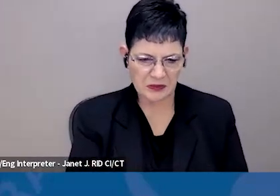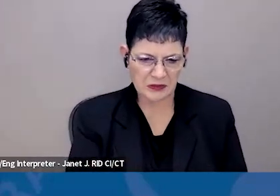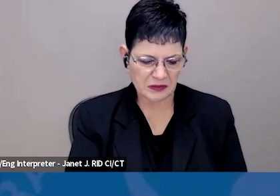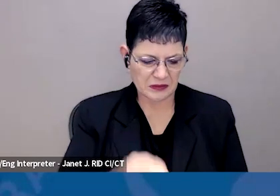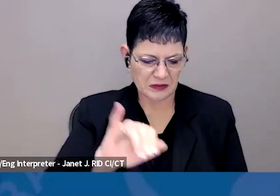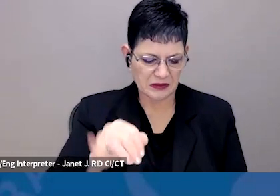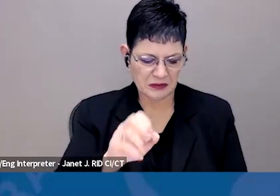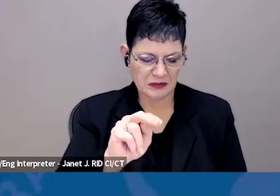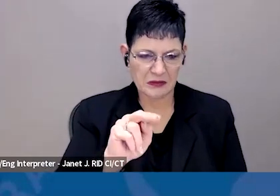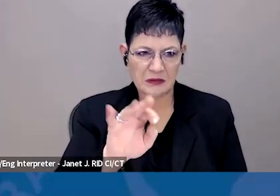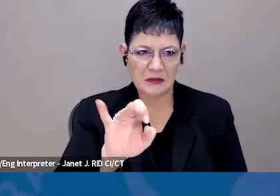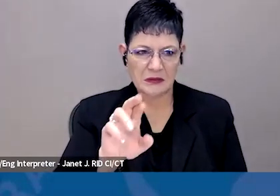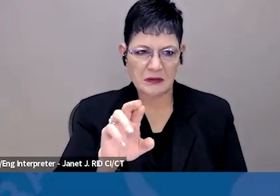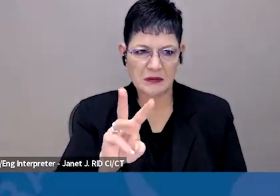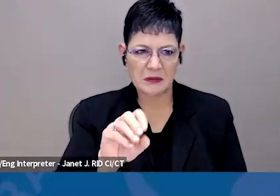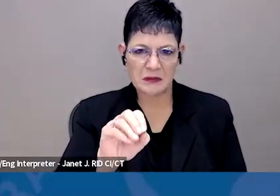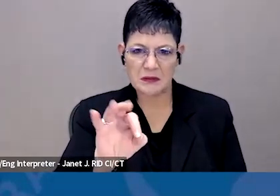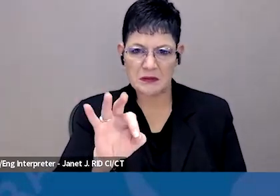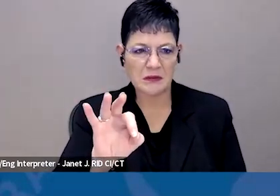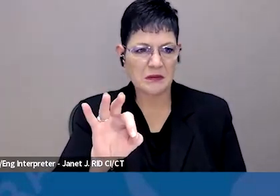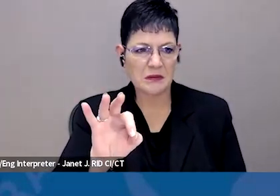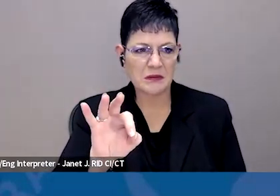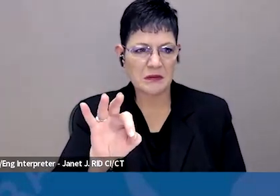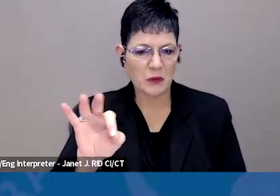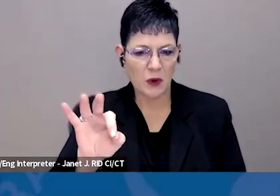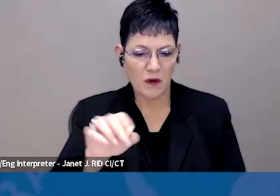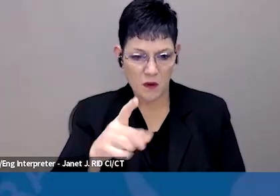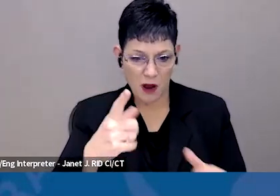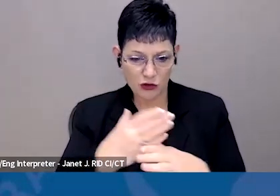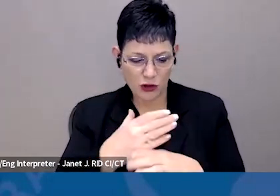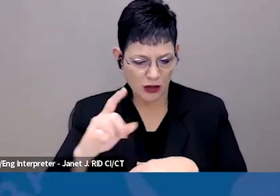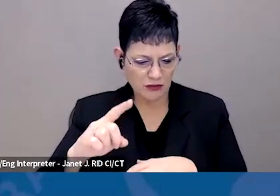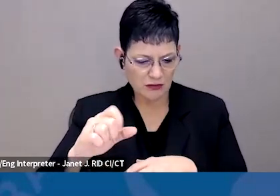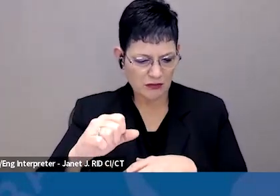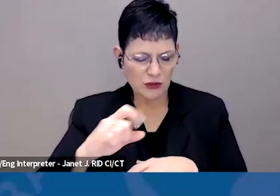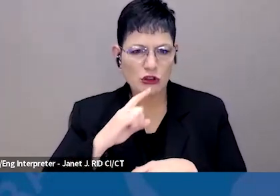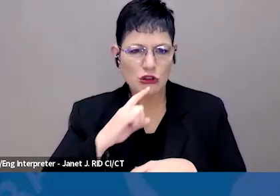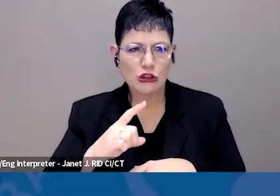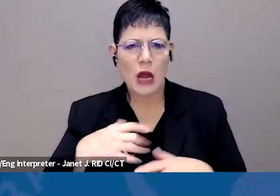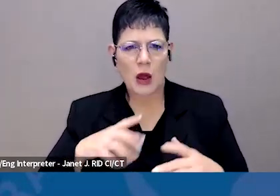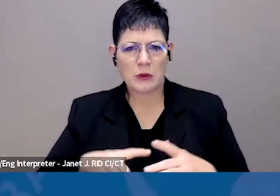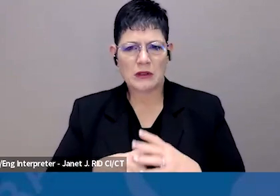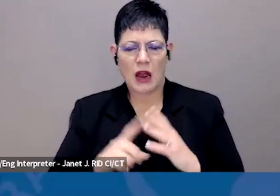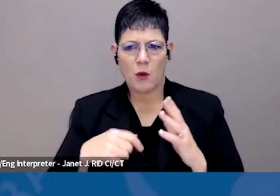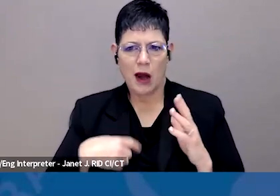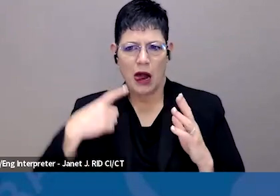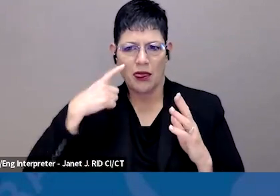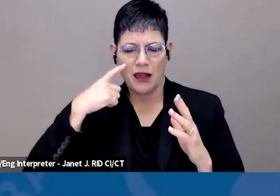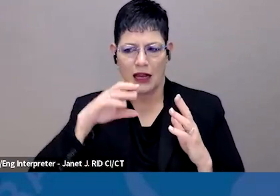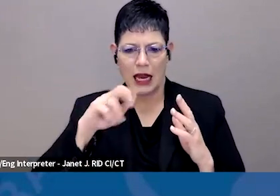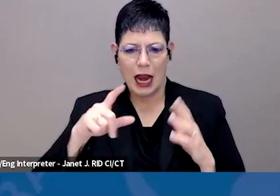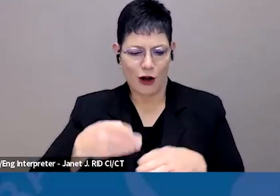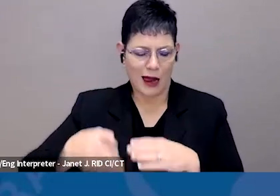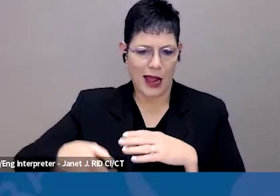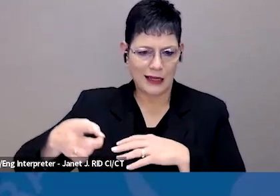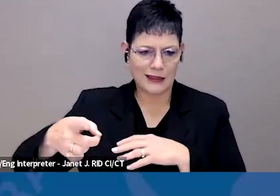Jennifer Wolf, would you like to share? Sure. I'll start where I think Carol ended